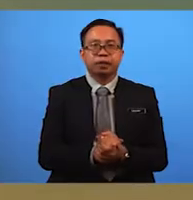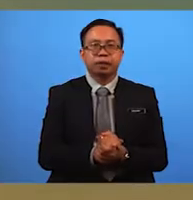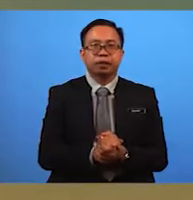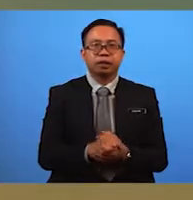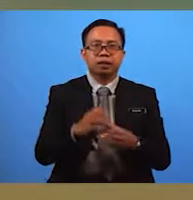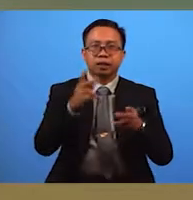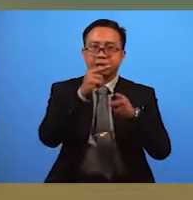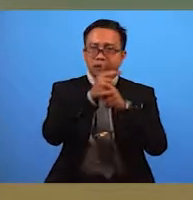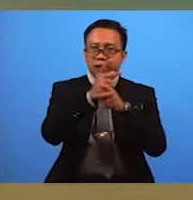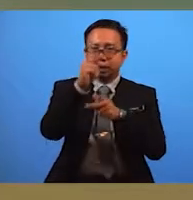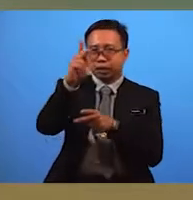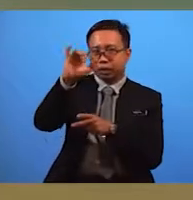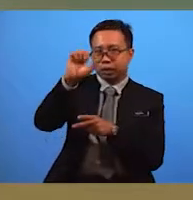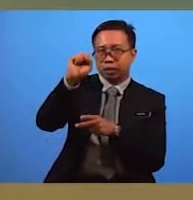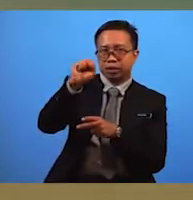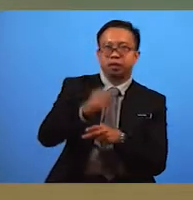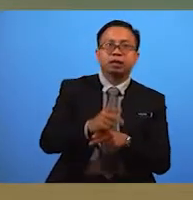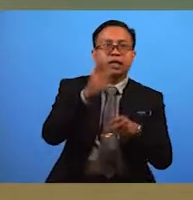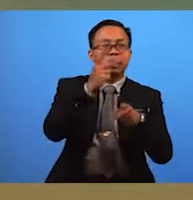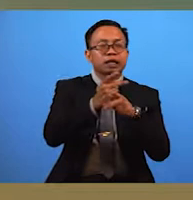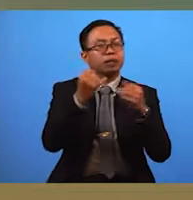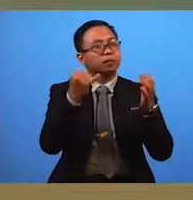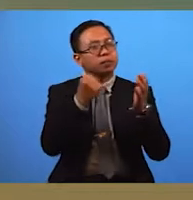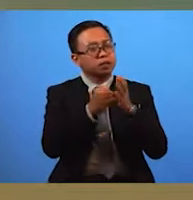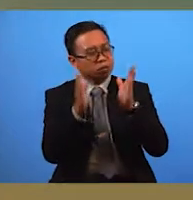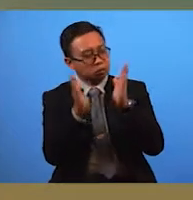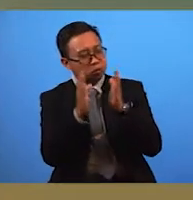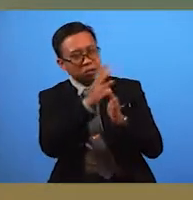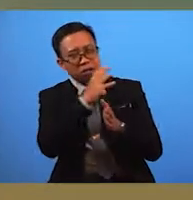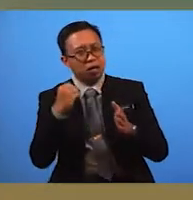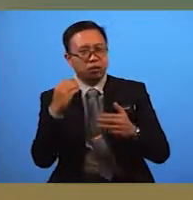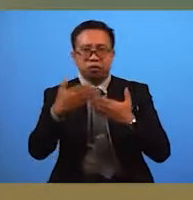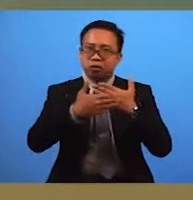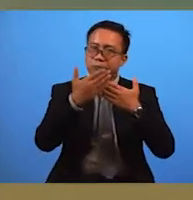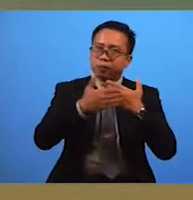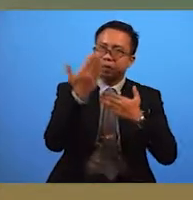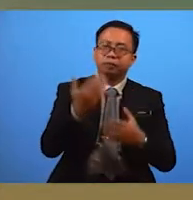kiss, K-I-S-S. Keep it short and simple.